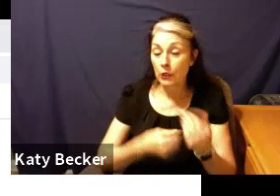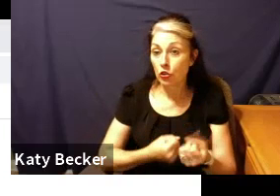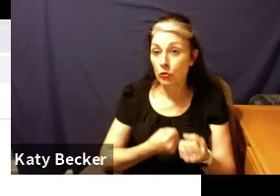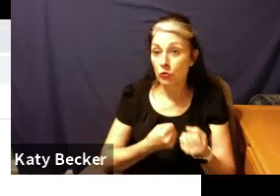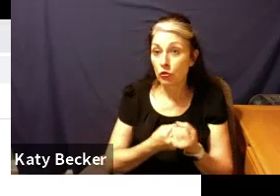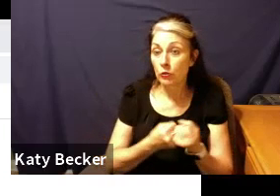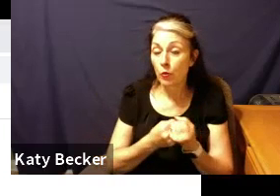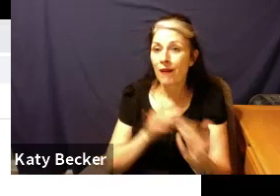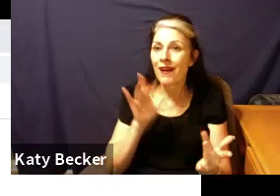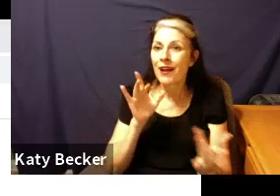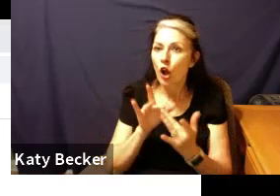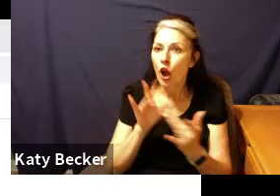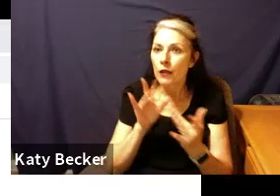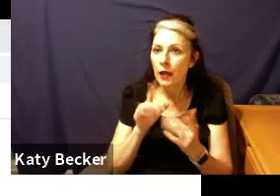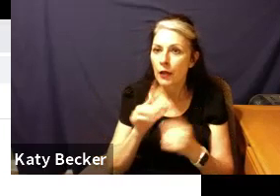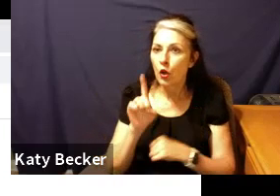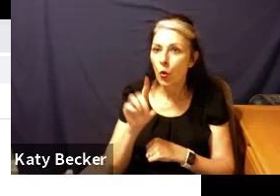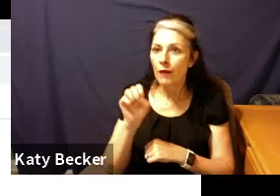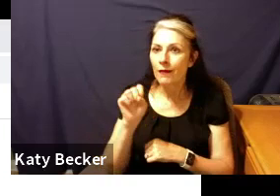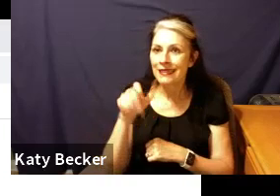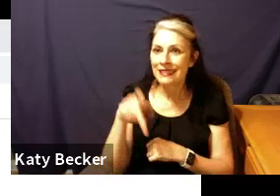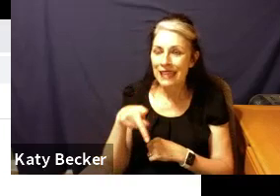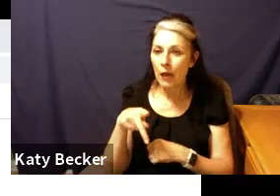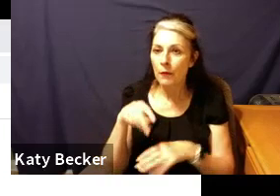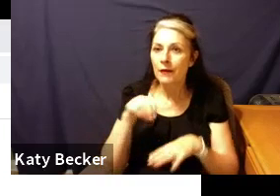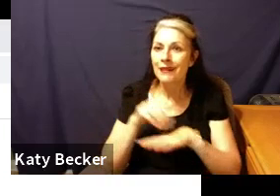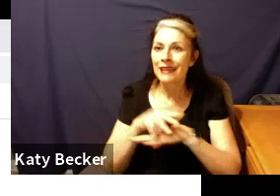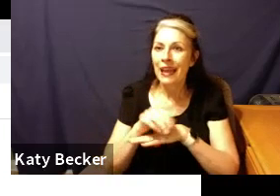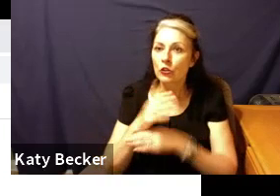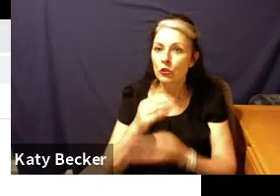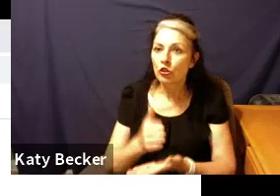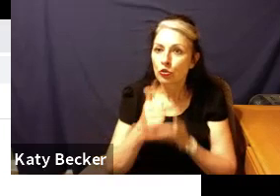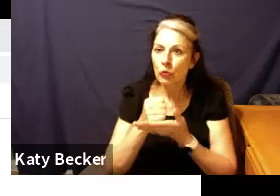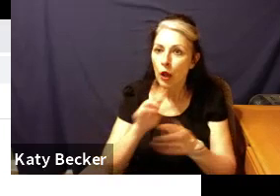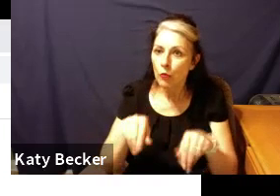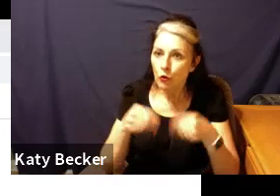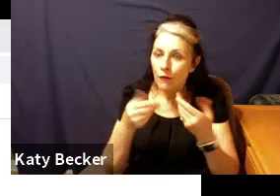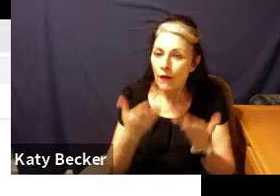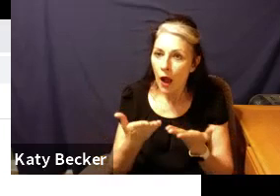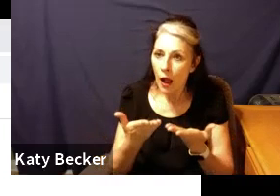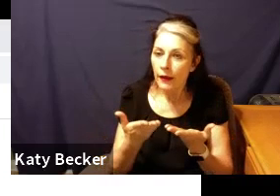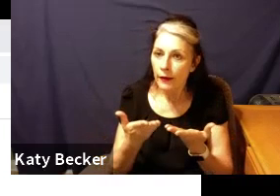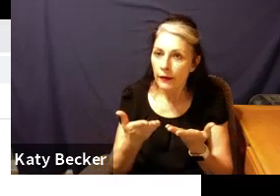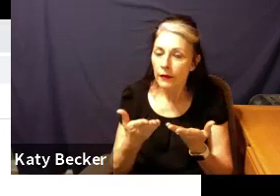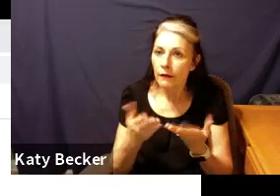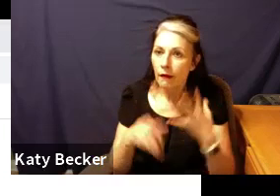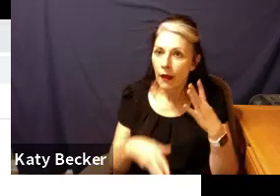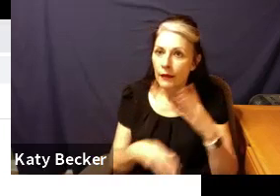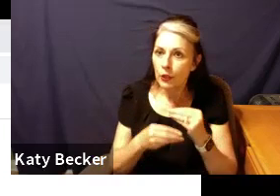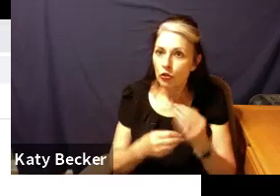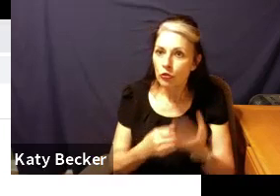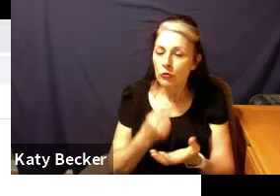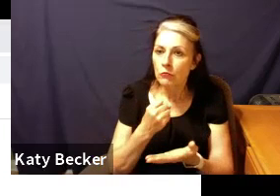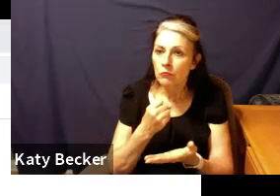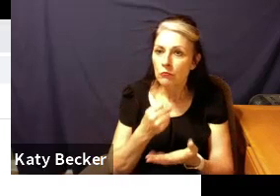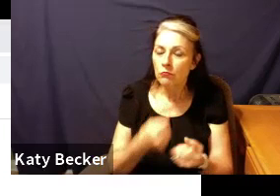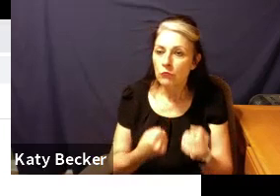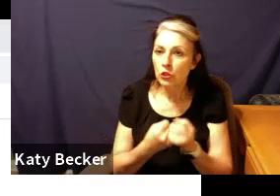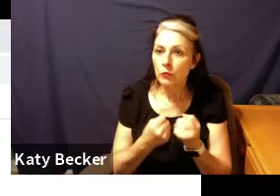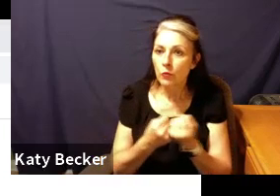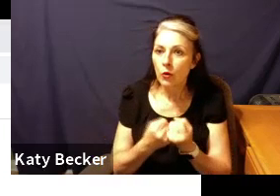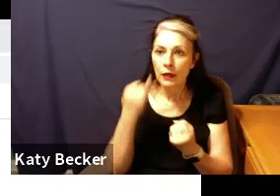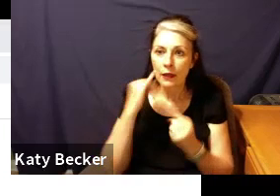to contact one of the SAP counselors to help provide them with some additional support if they are going